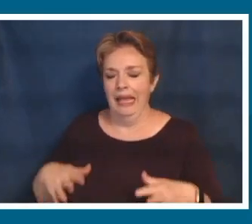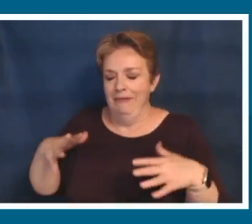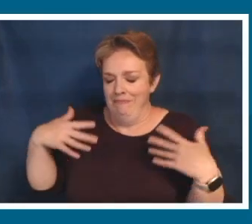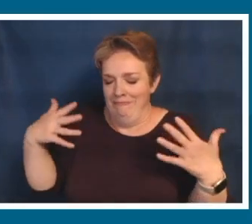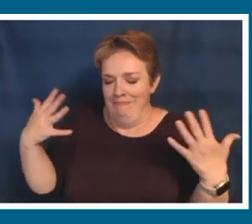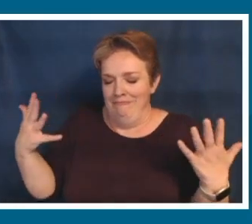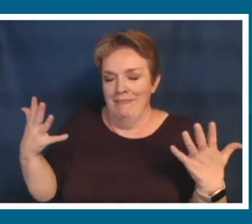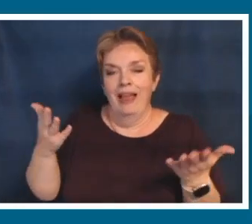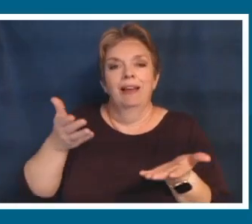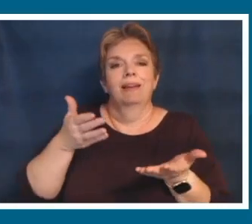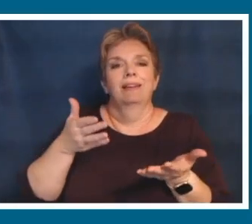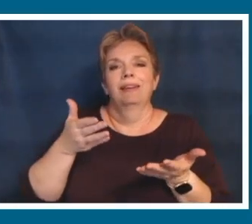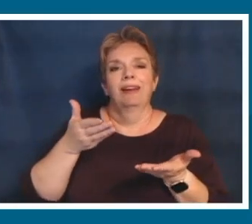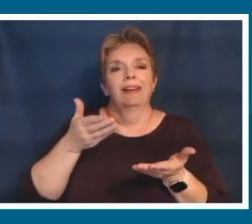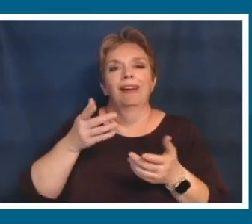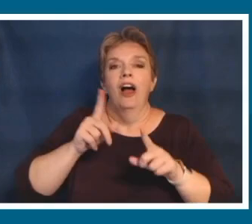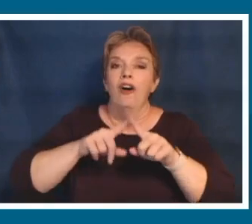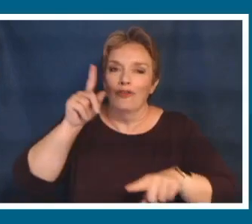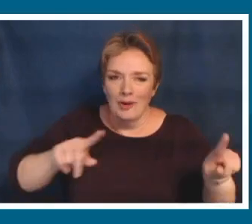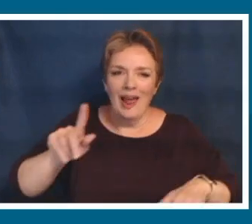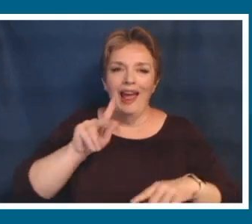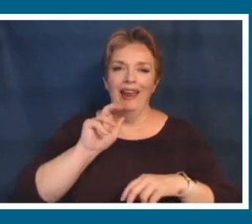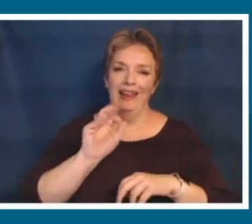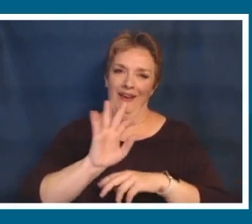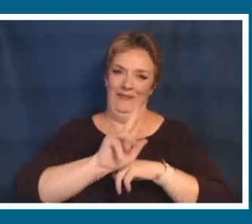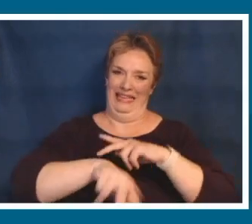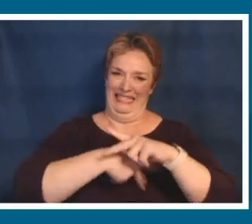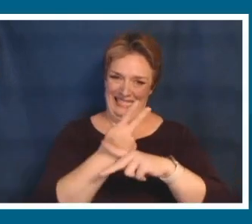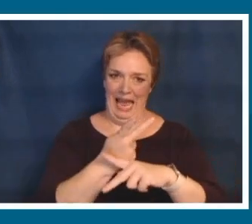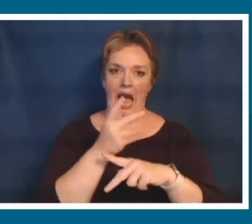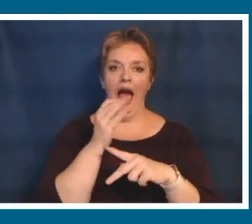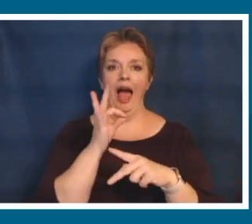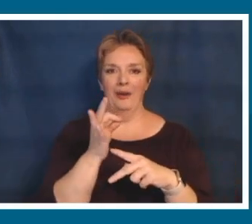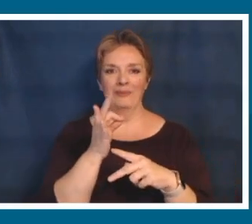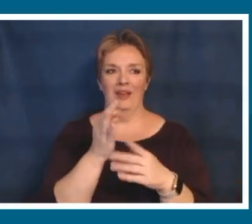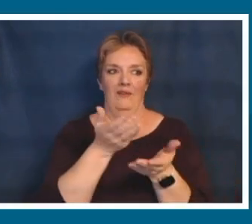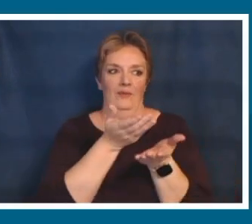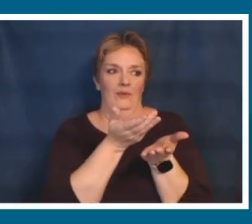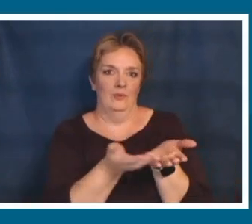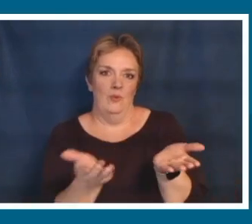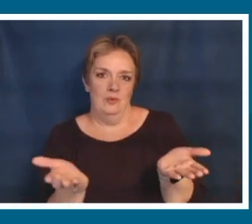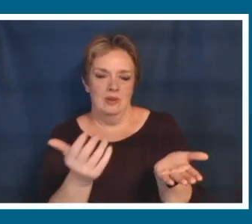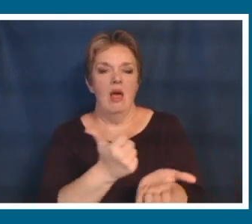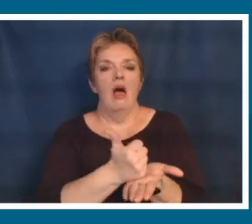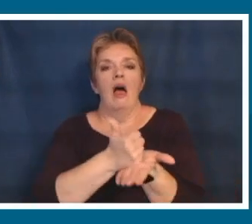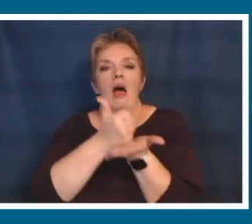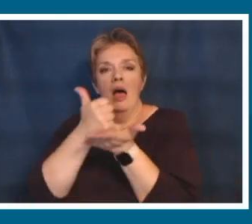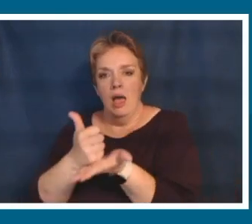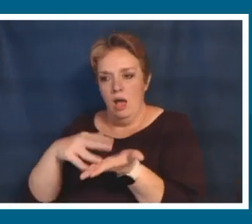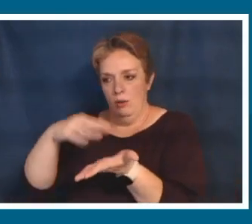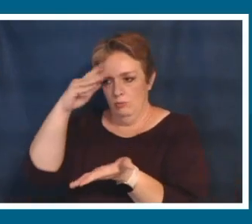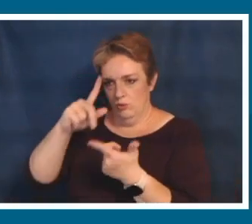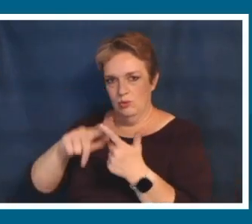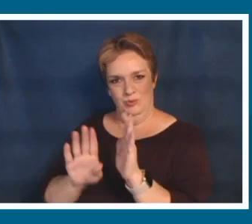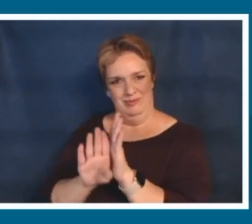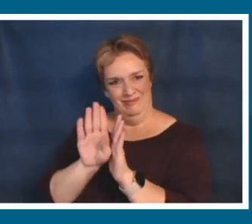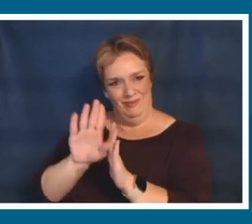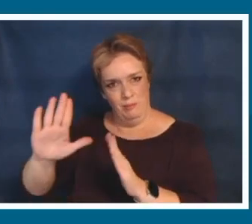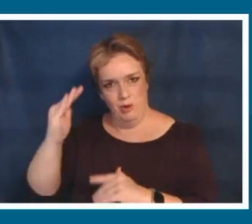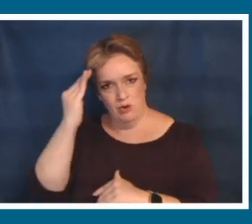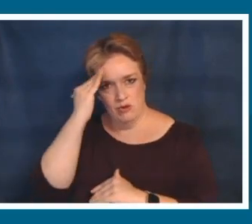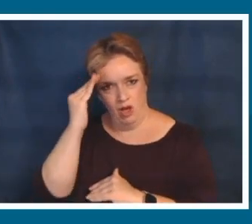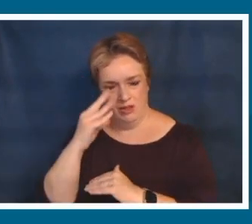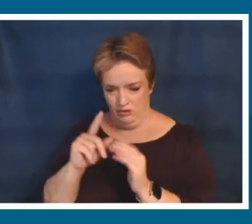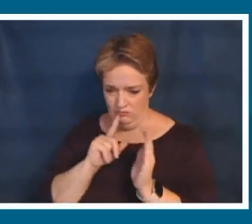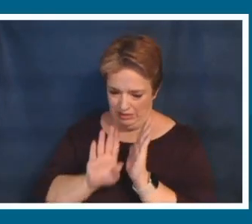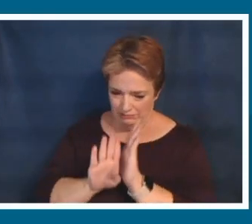primary sources, allow our students to construct knowledge. I mean, that's what they help do. Beautifully put. And